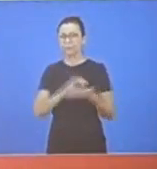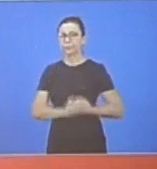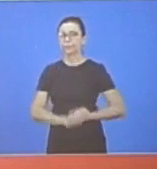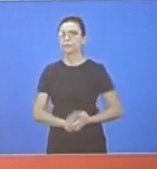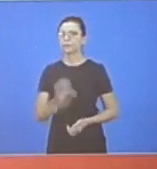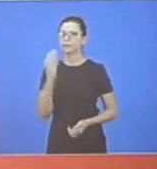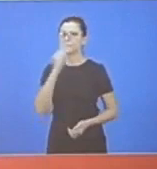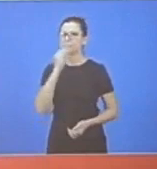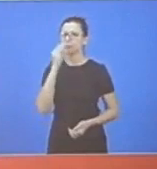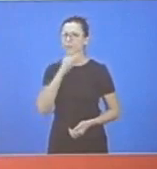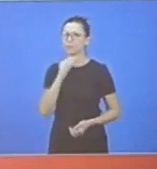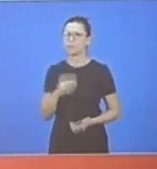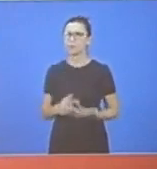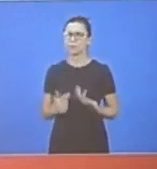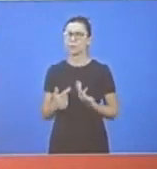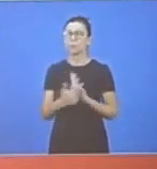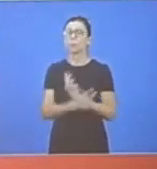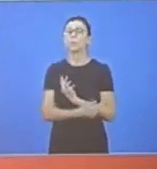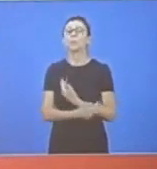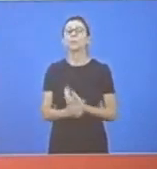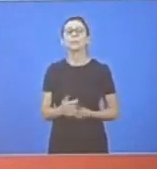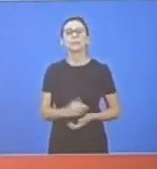many times?